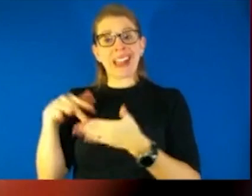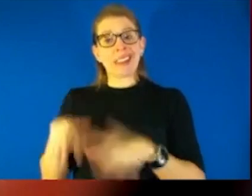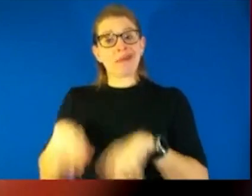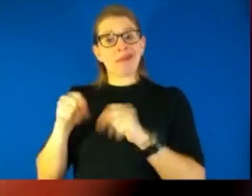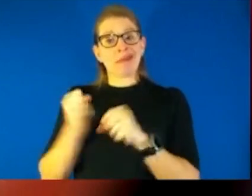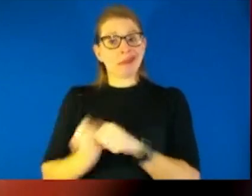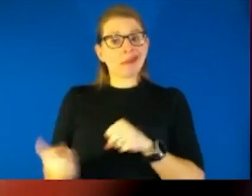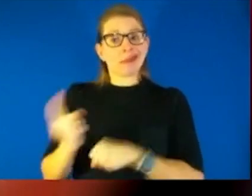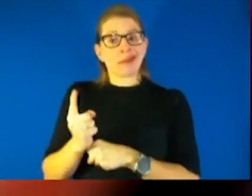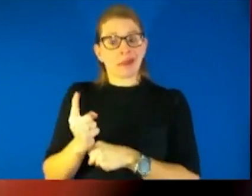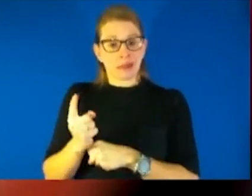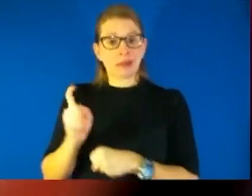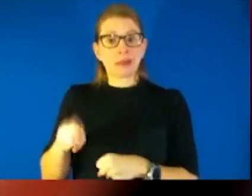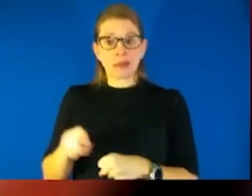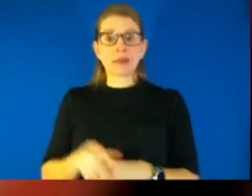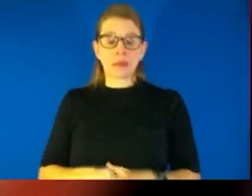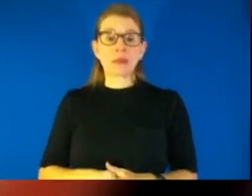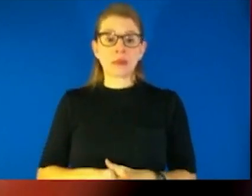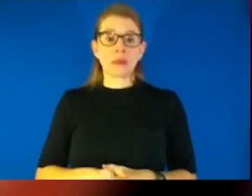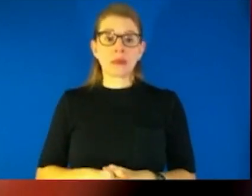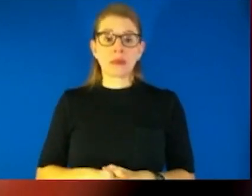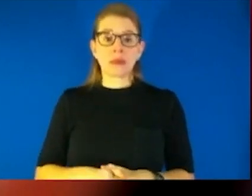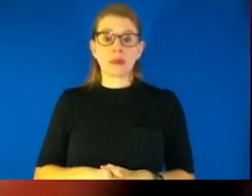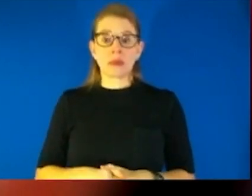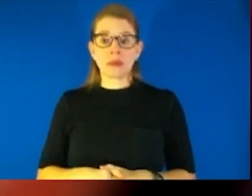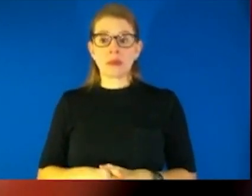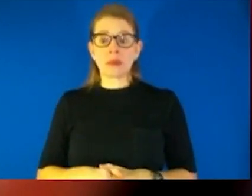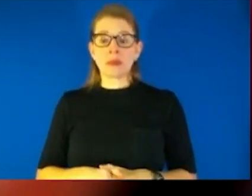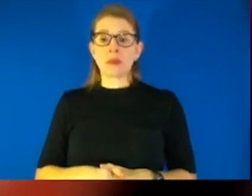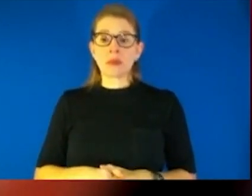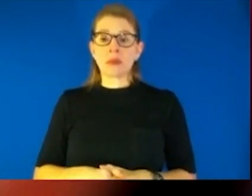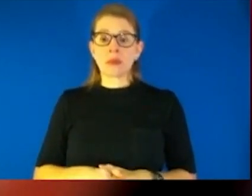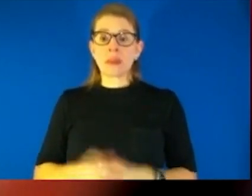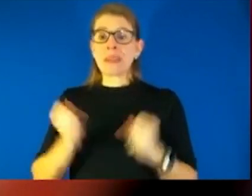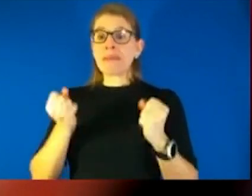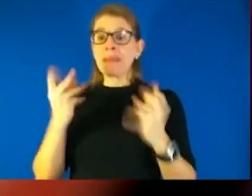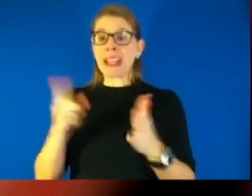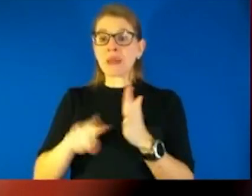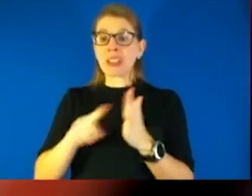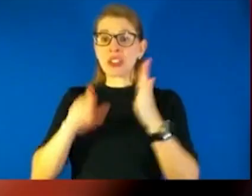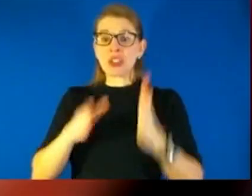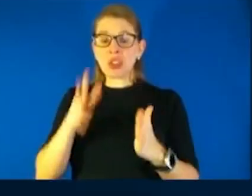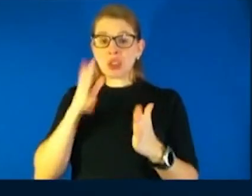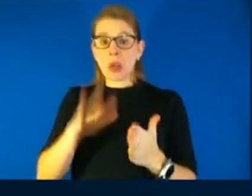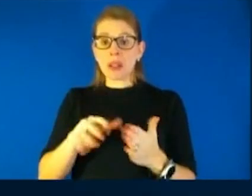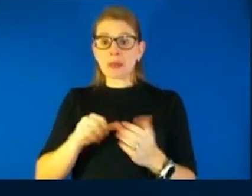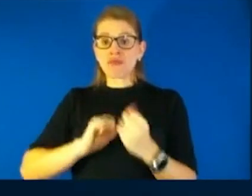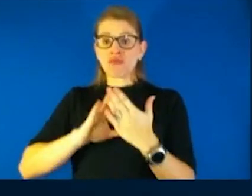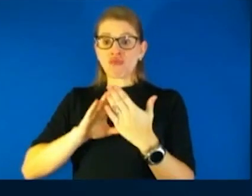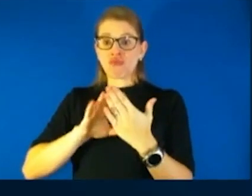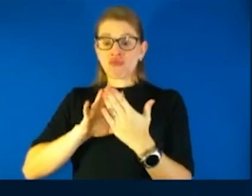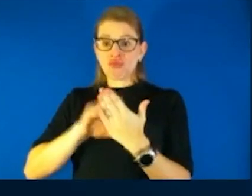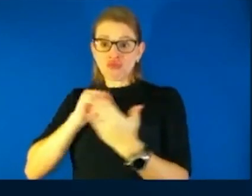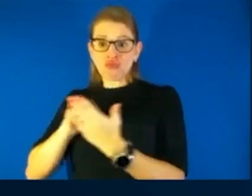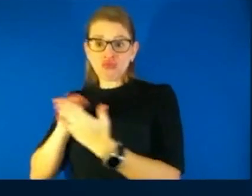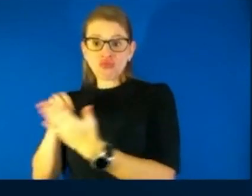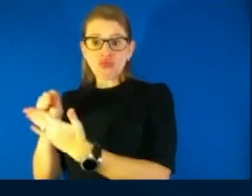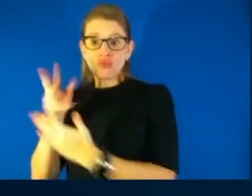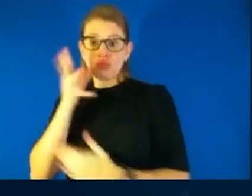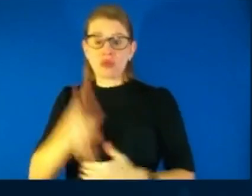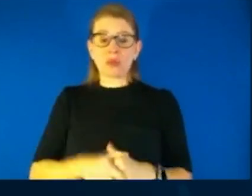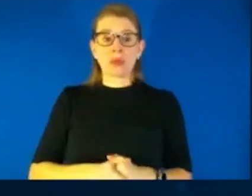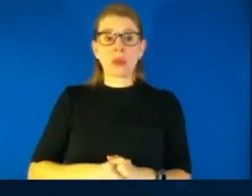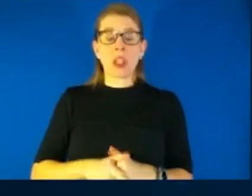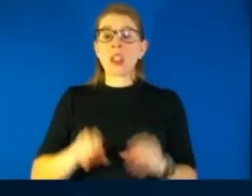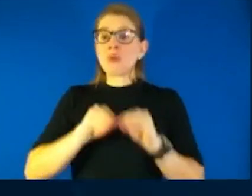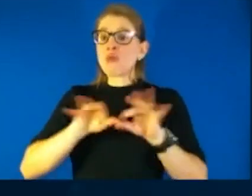year, and this will be addressed by many researchers around the world. So what do we know about the spread? I mean, we talk daily about